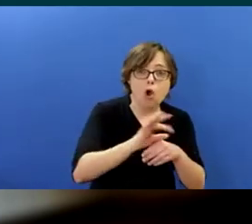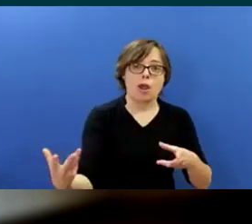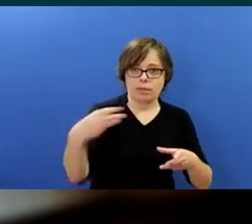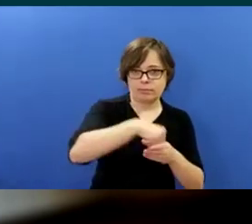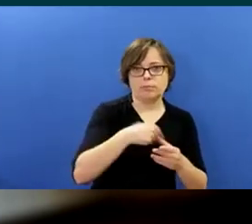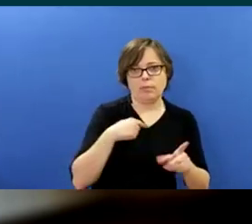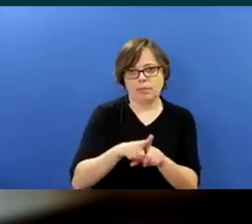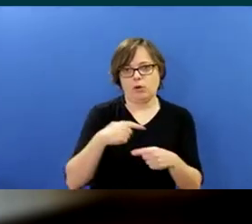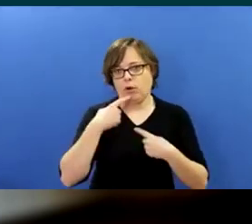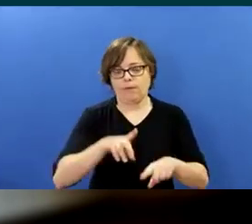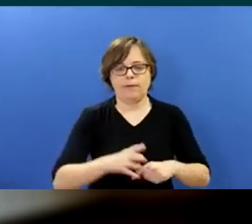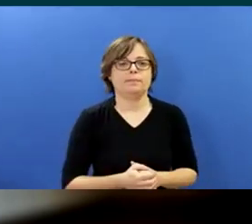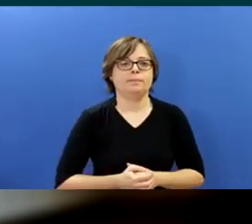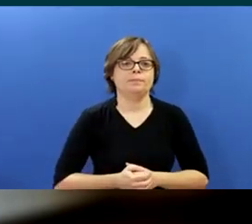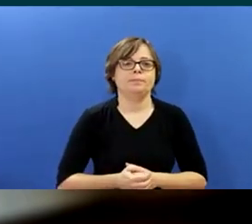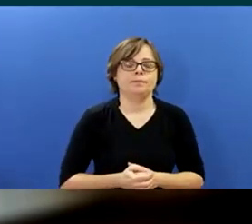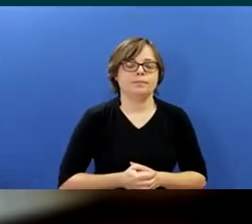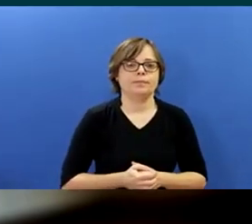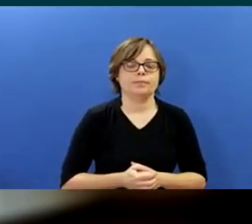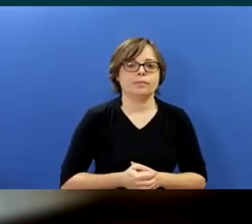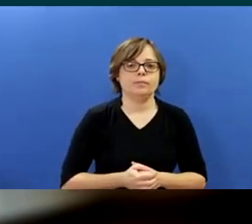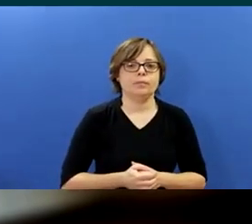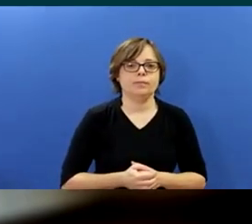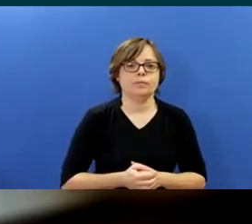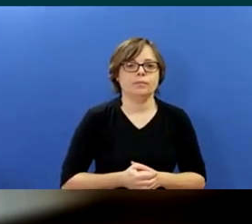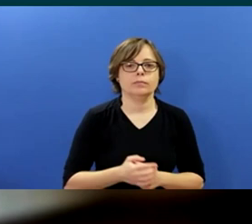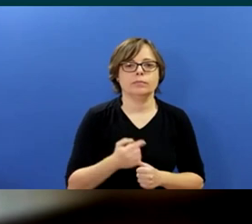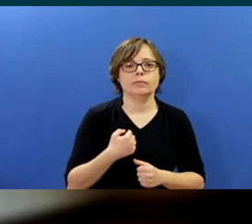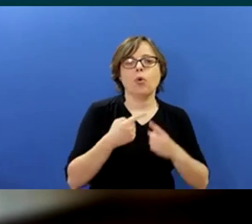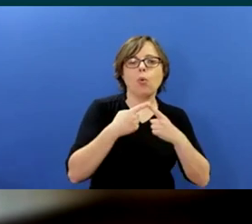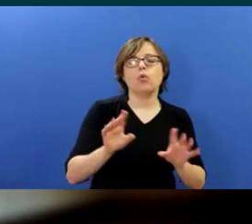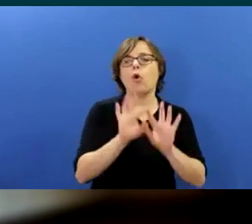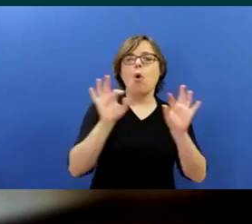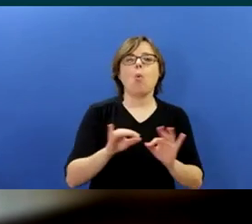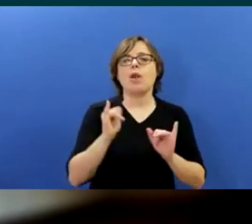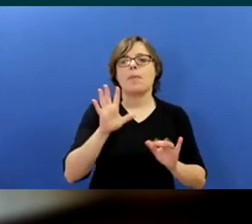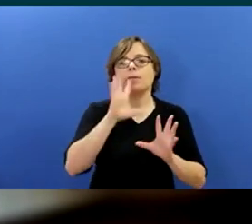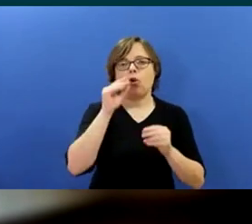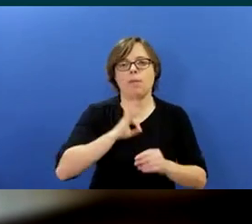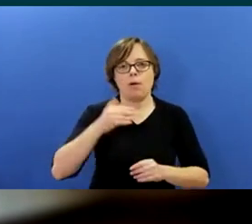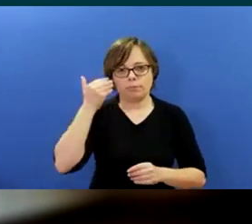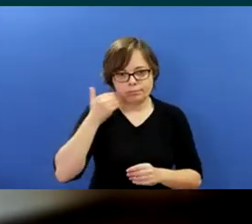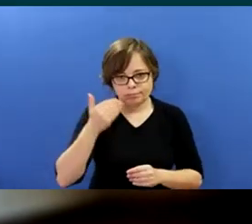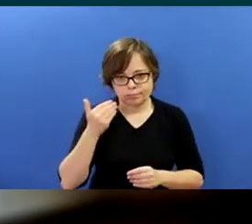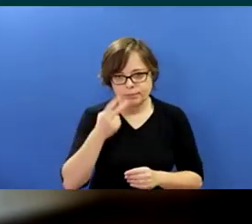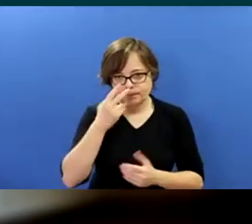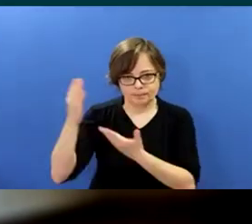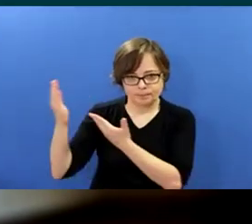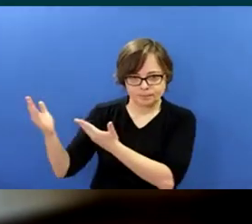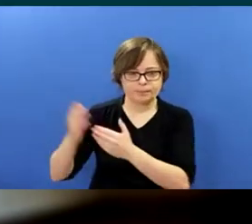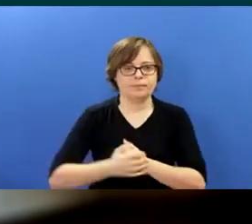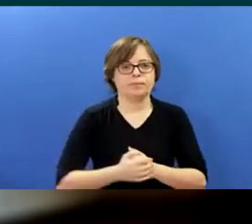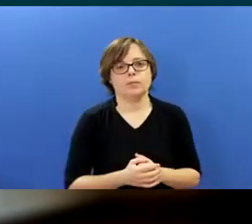Also just about the mindset of the presentation, it's just really a humble sharing of